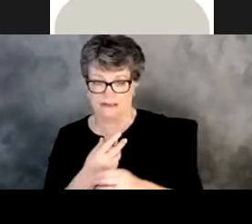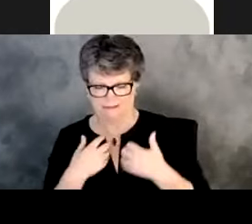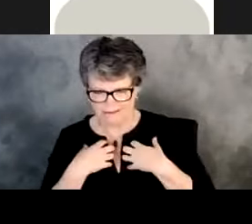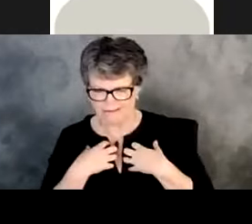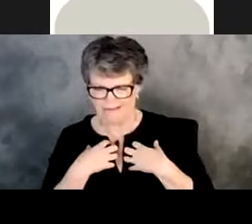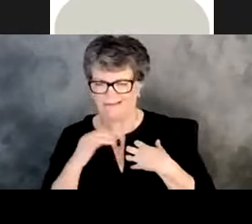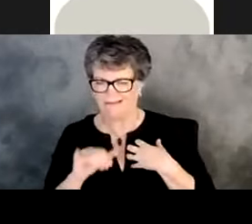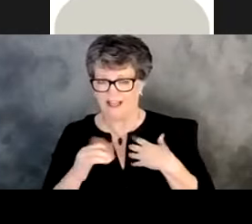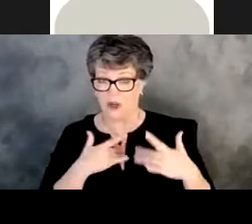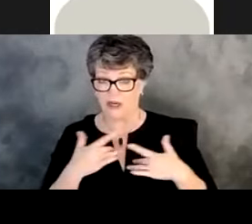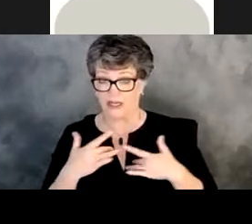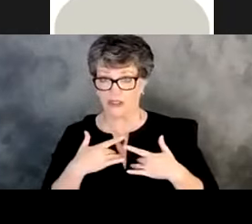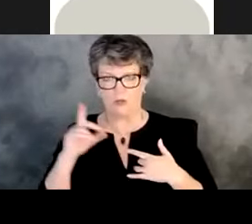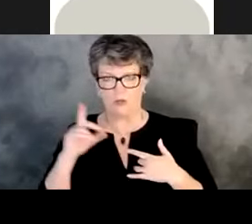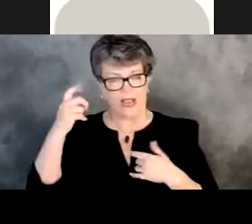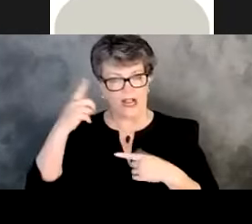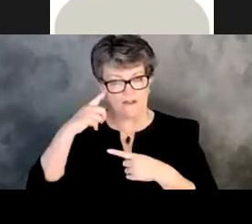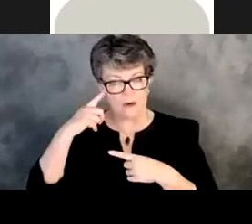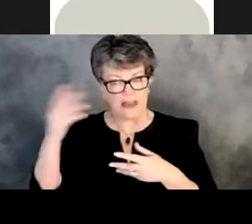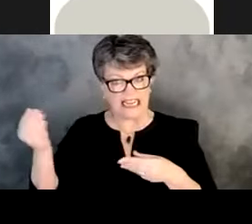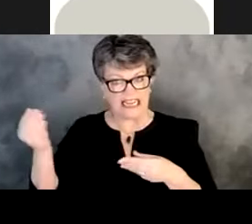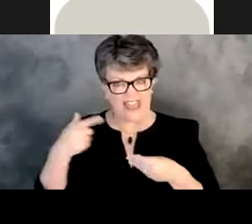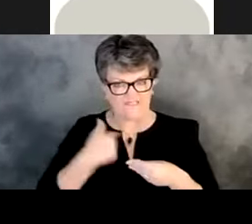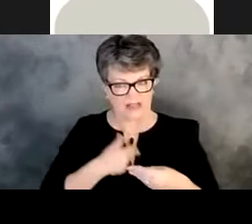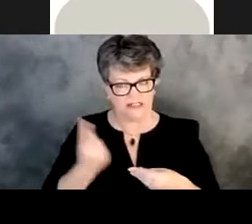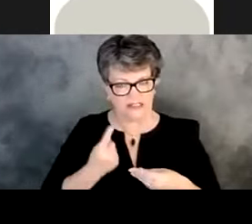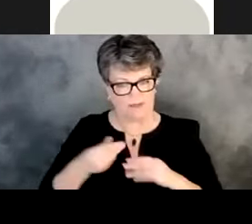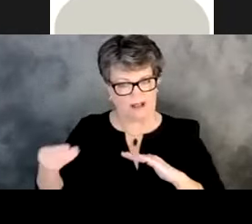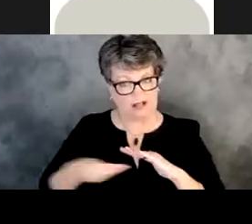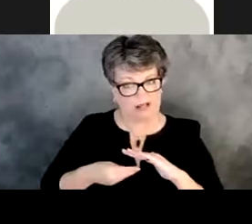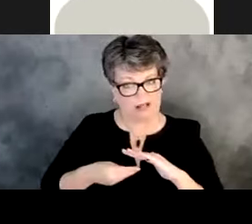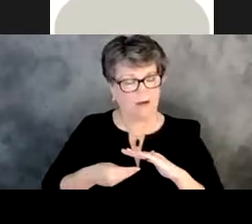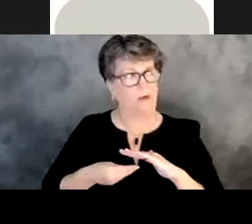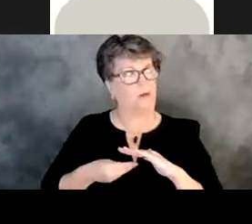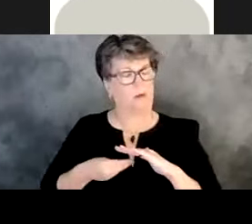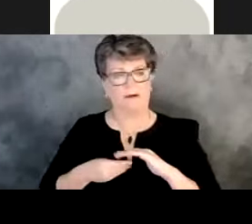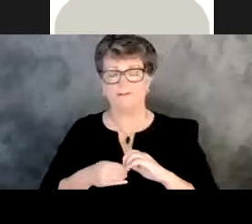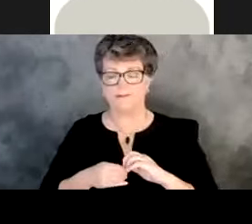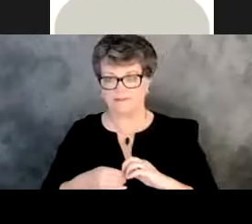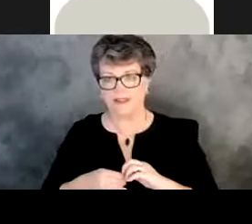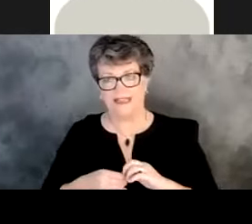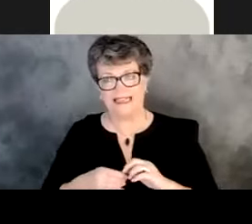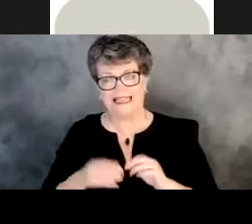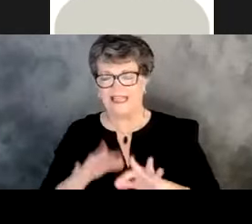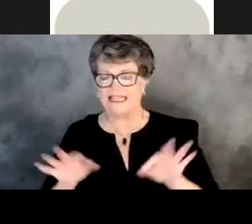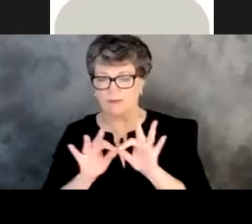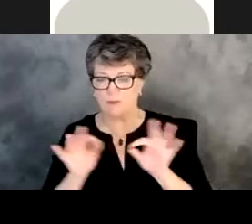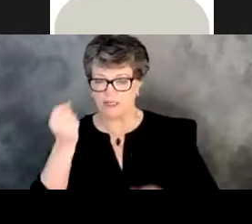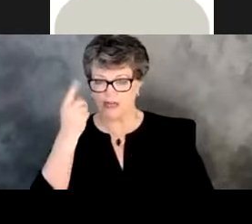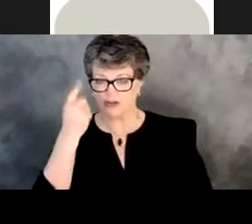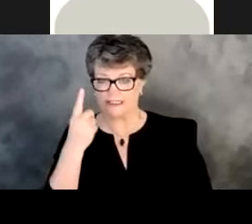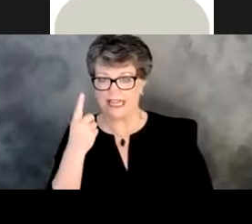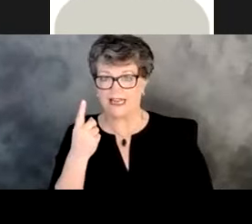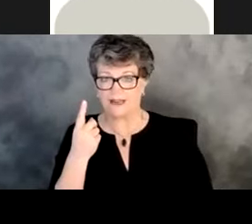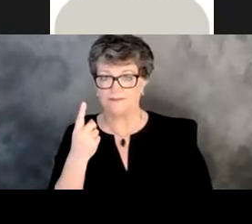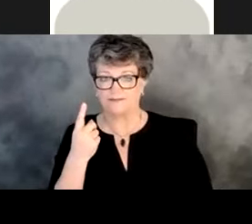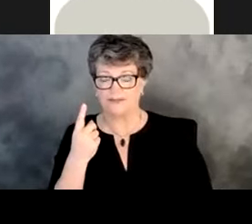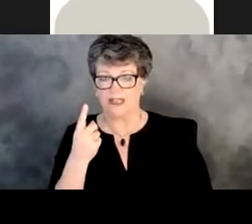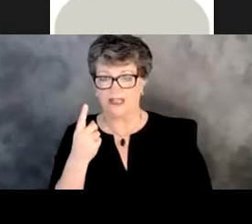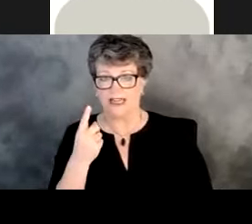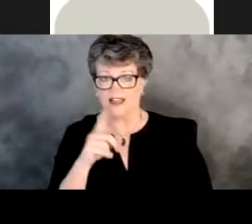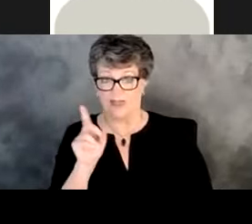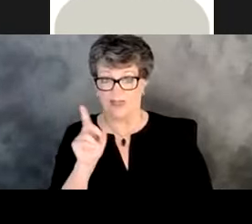was, could the government give us something, give us an illness? And I think that it's important to understand where the roots of that question and